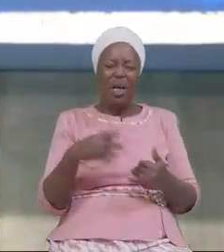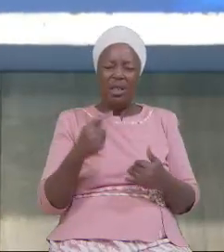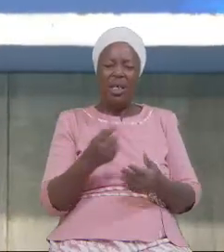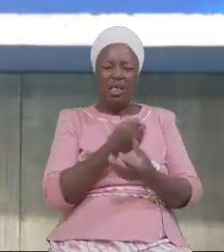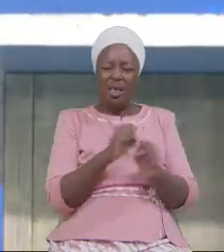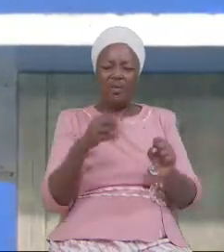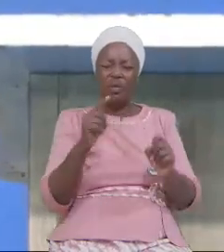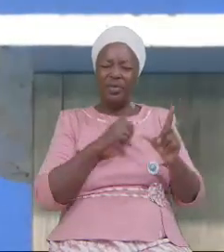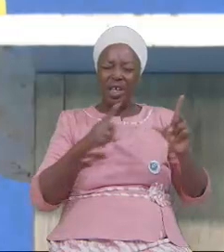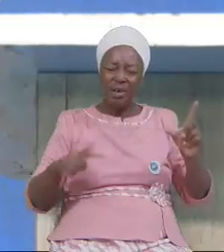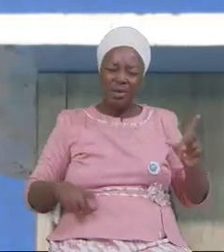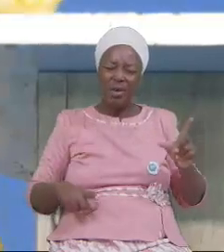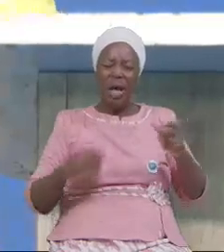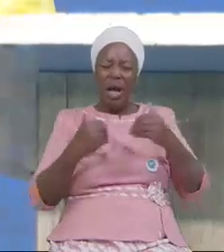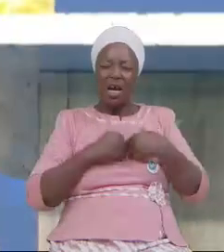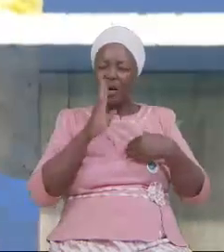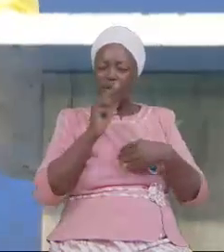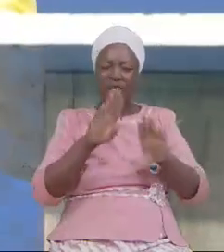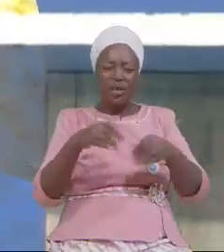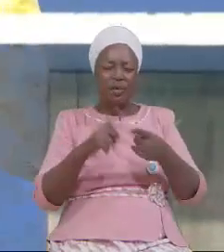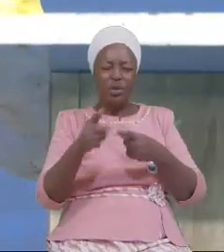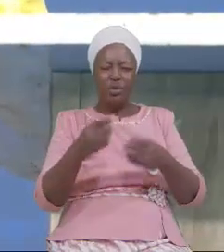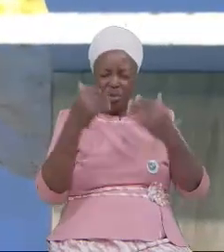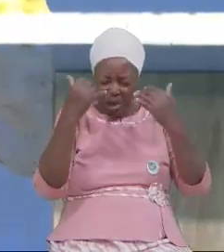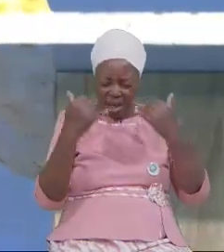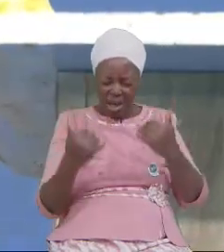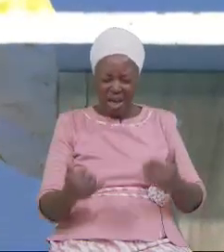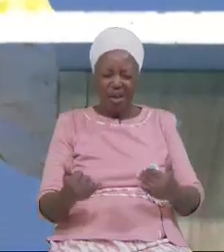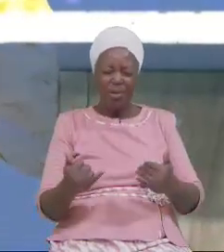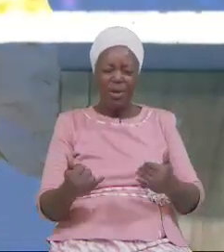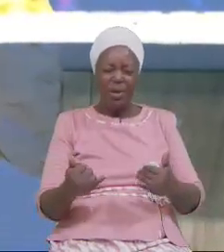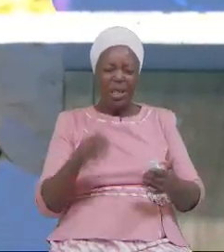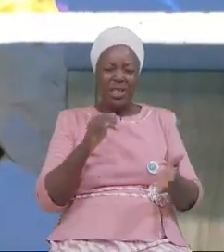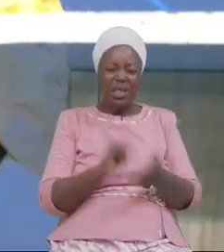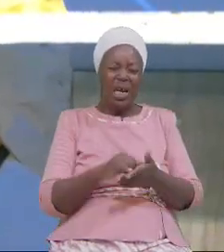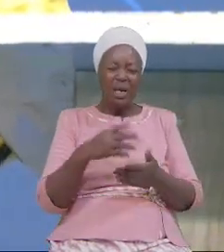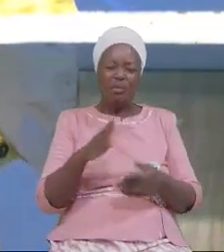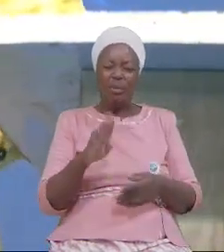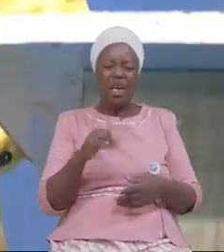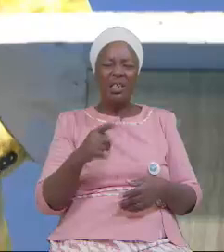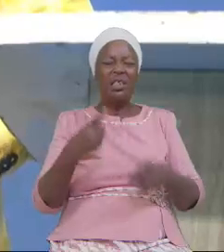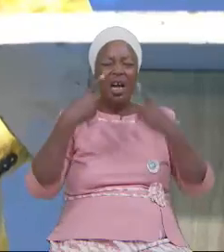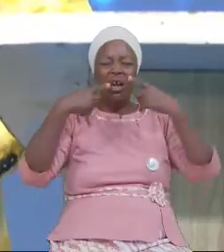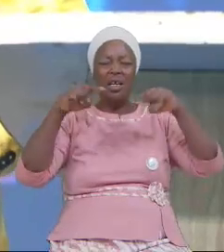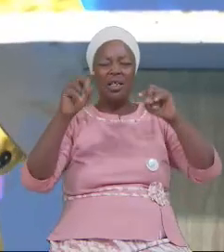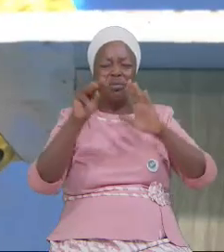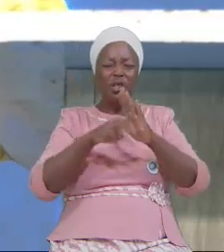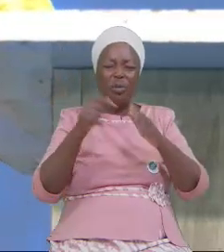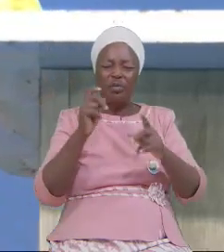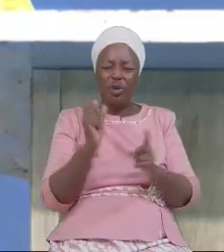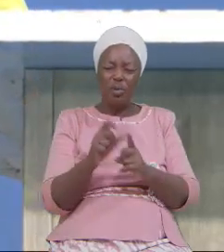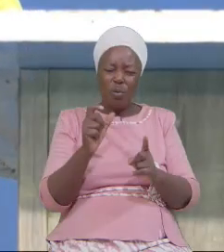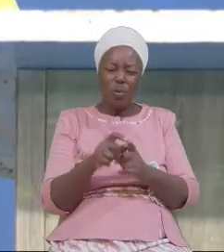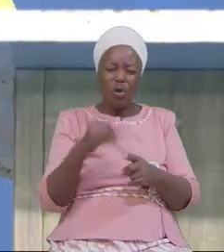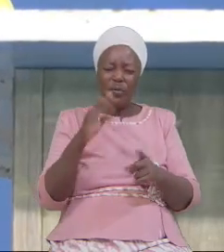of the Lord has been given to you now by the pronouncement of the word of the